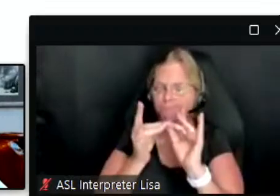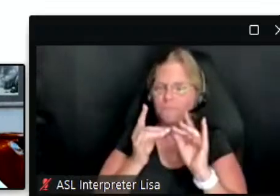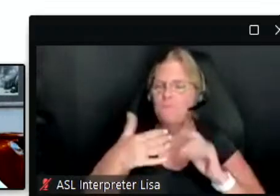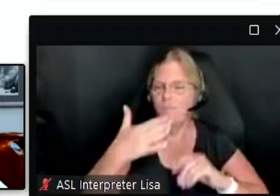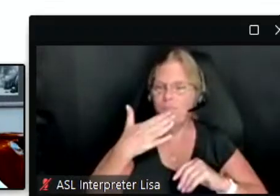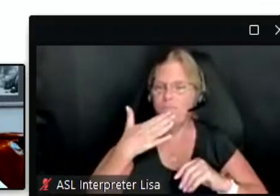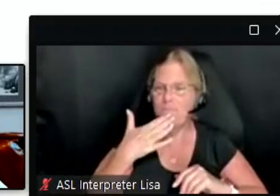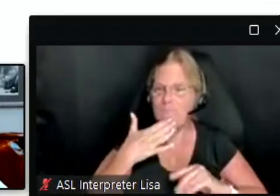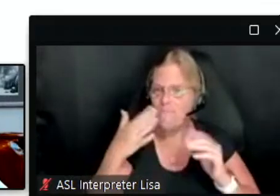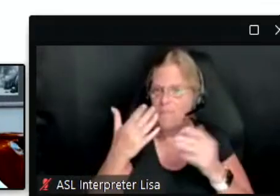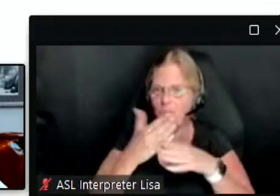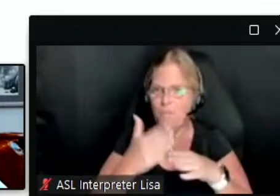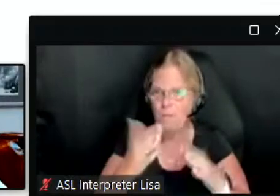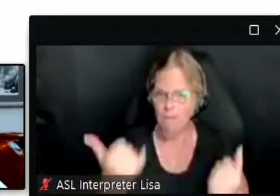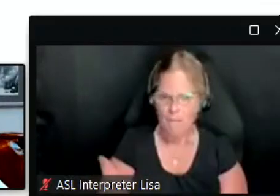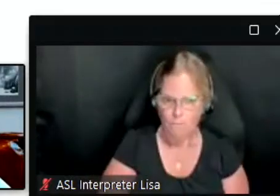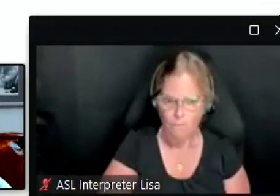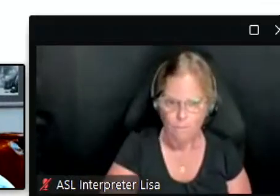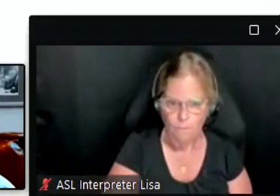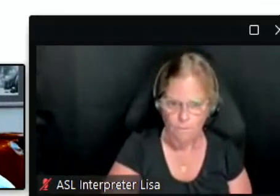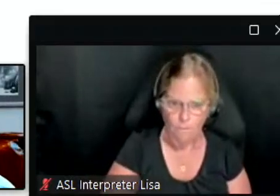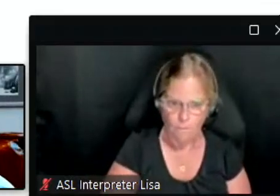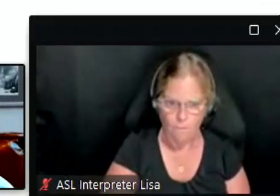back at